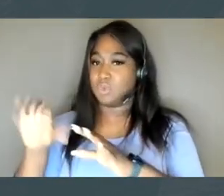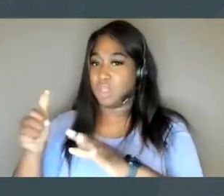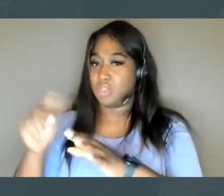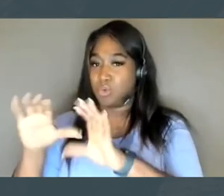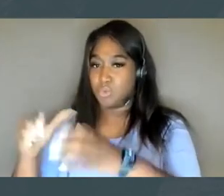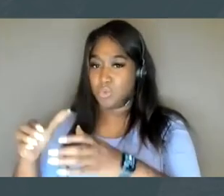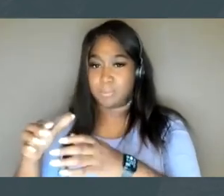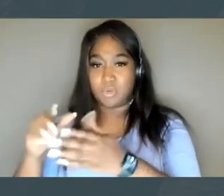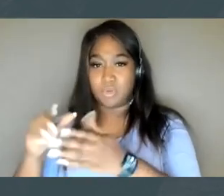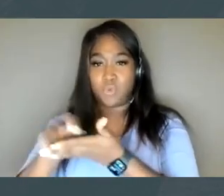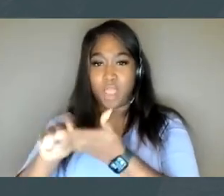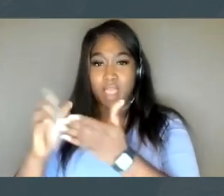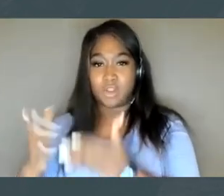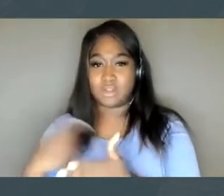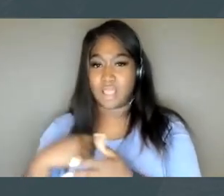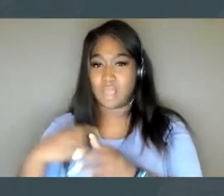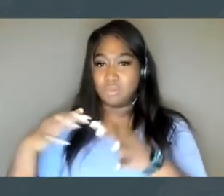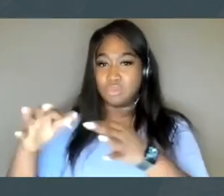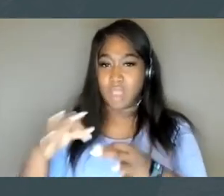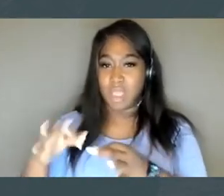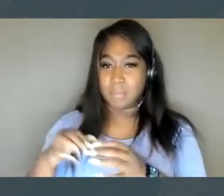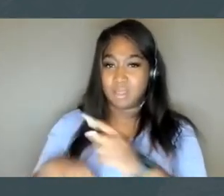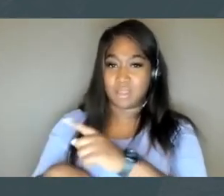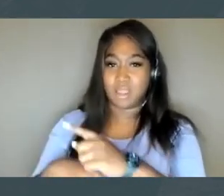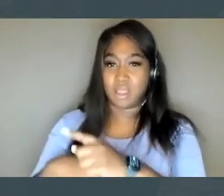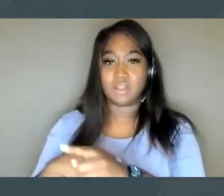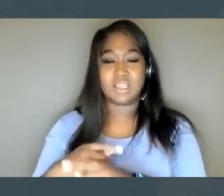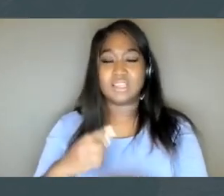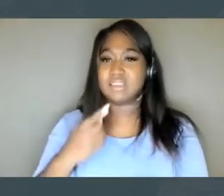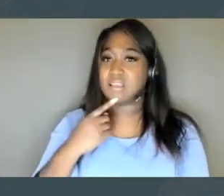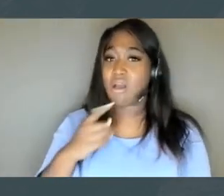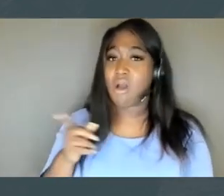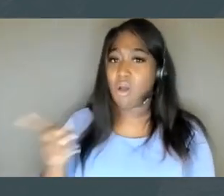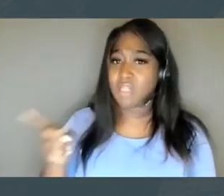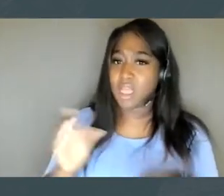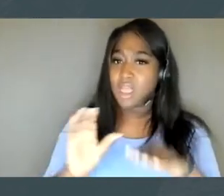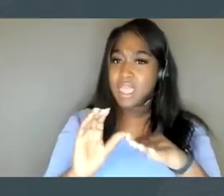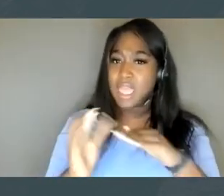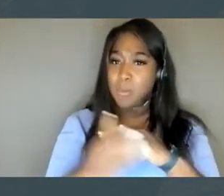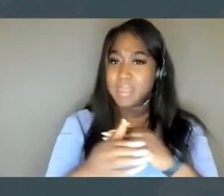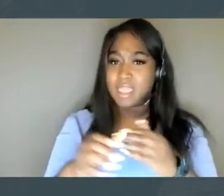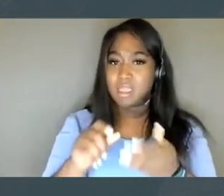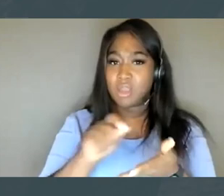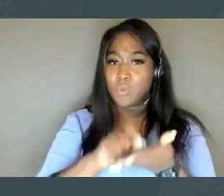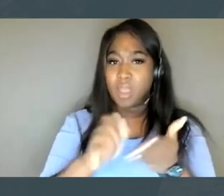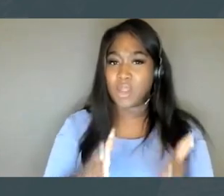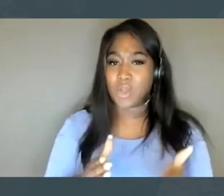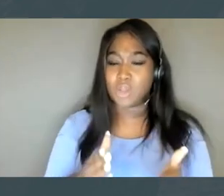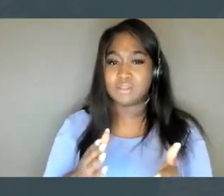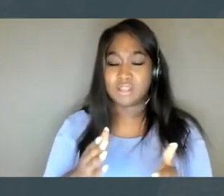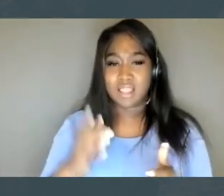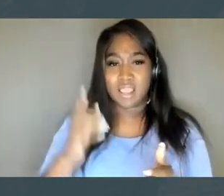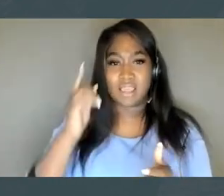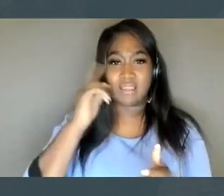are Caribbean writers. And I was like, oh, they're just like Black writers to me. Do you know what I'm saying? And I think that,